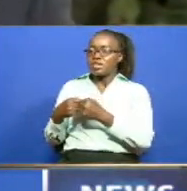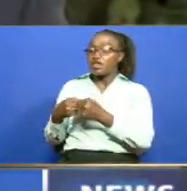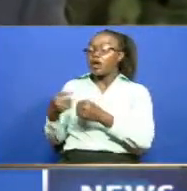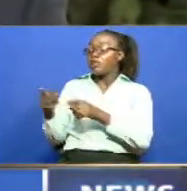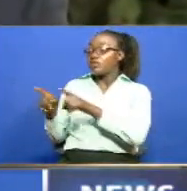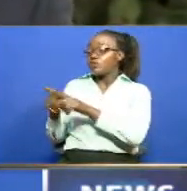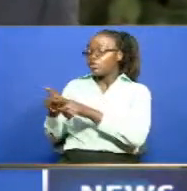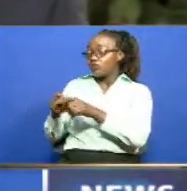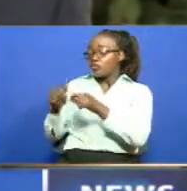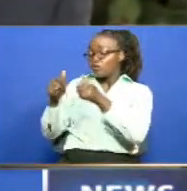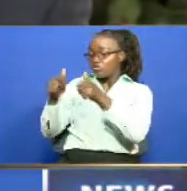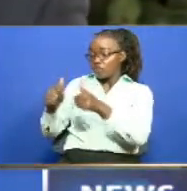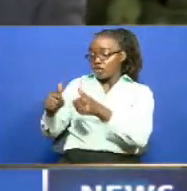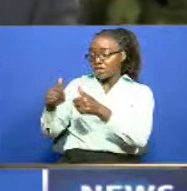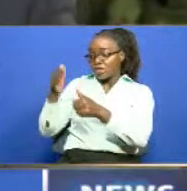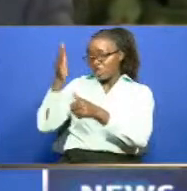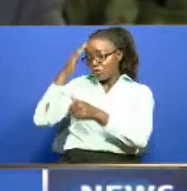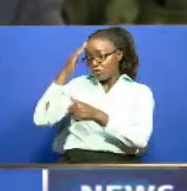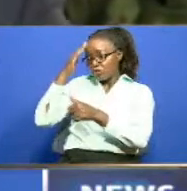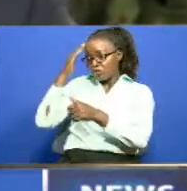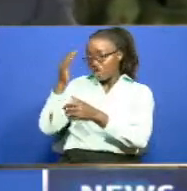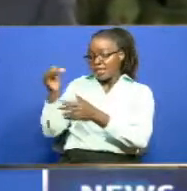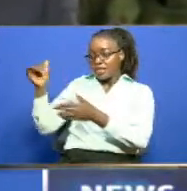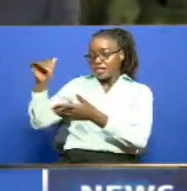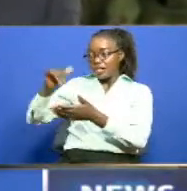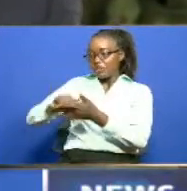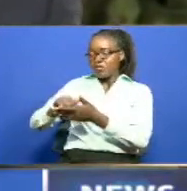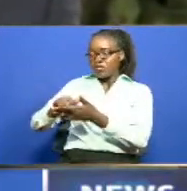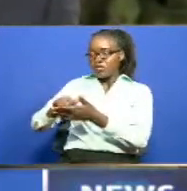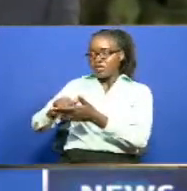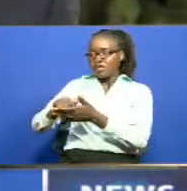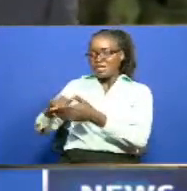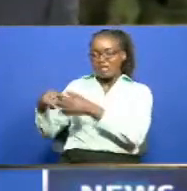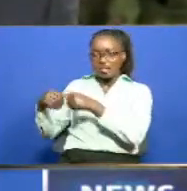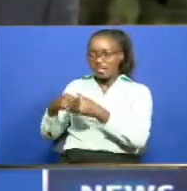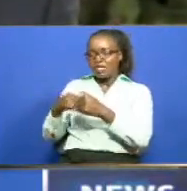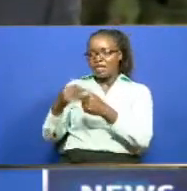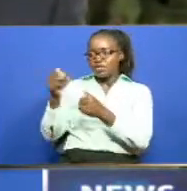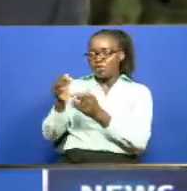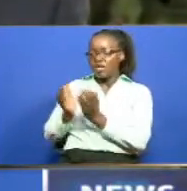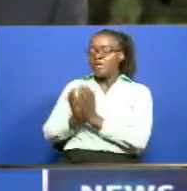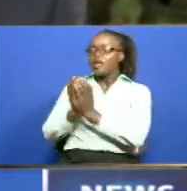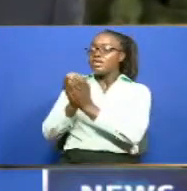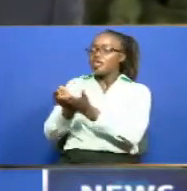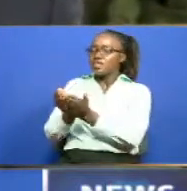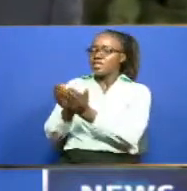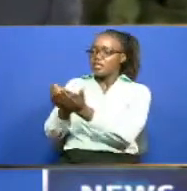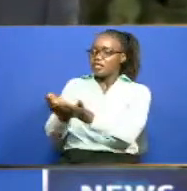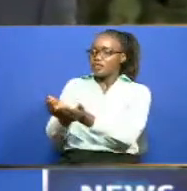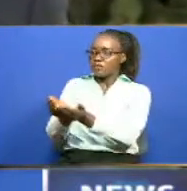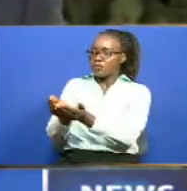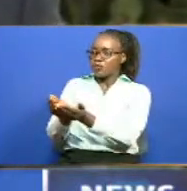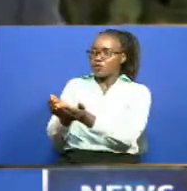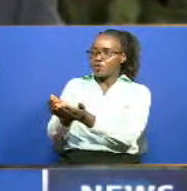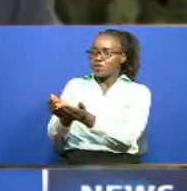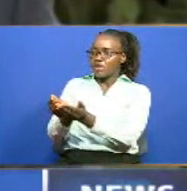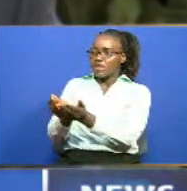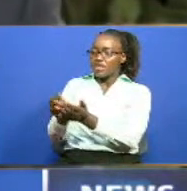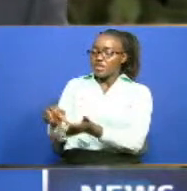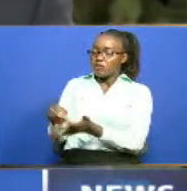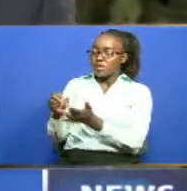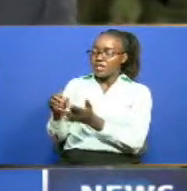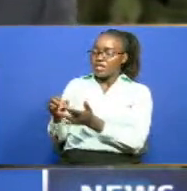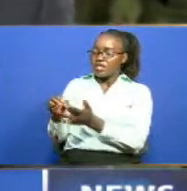that actually even inputs were a bit of a challenge, because the ships also from especially the East,